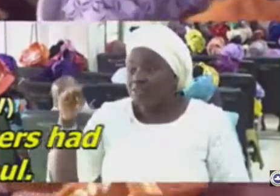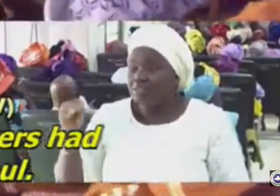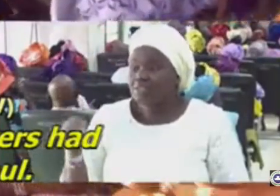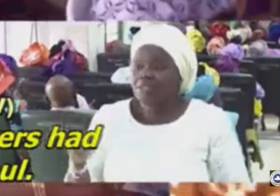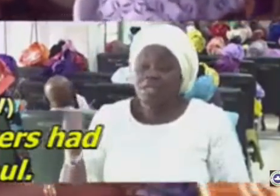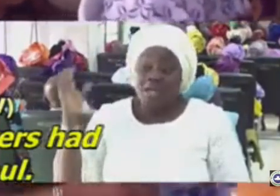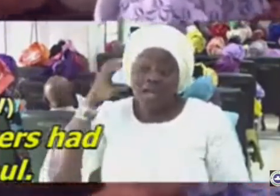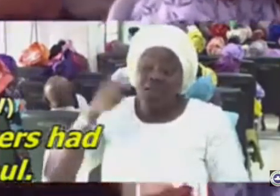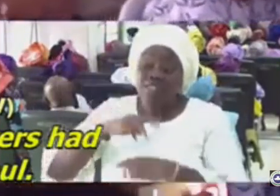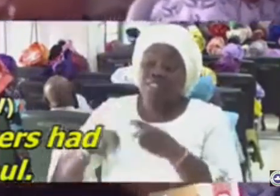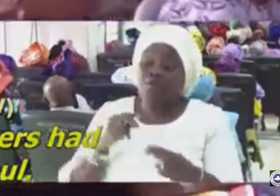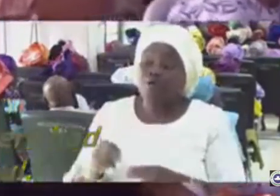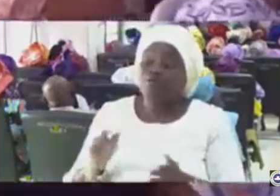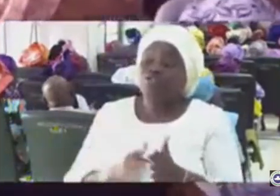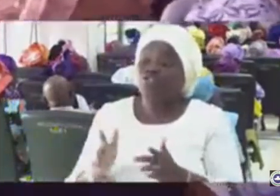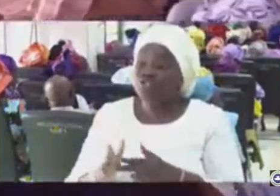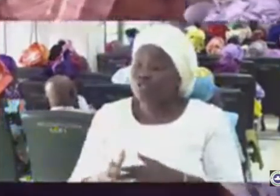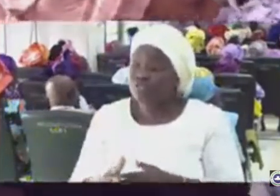Jesus, not the crowd.